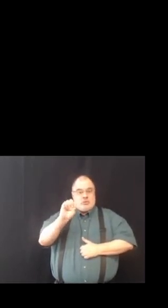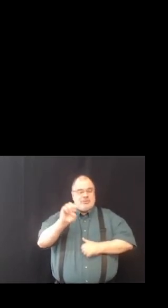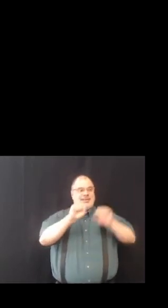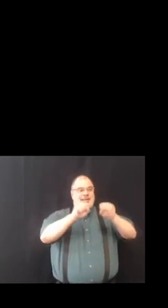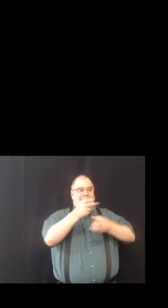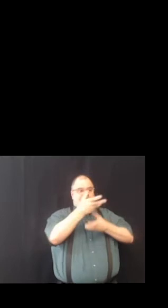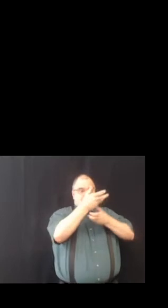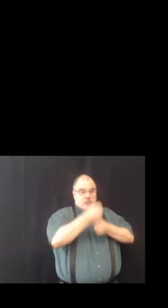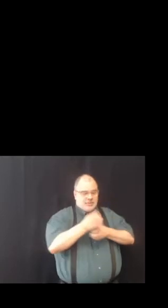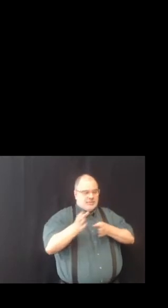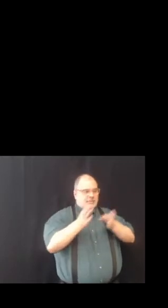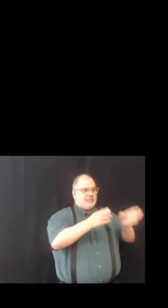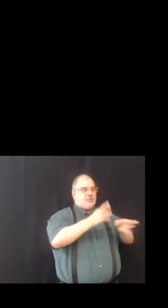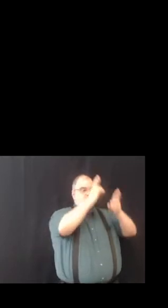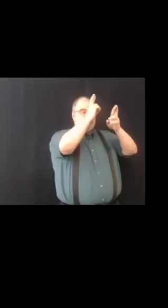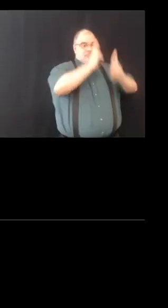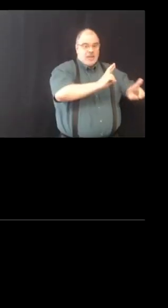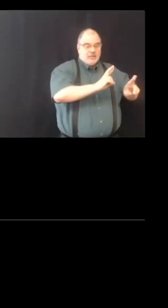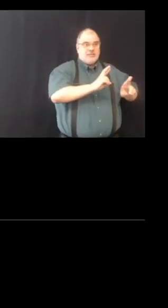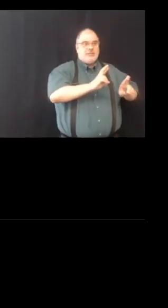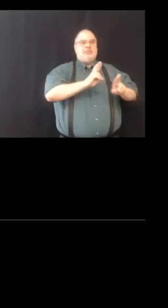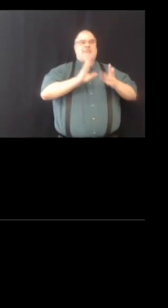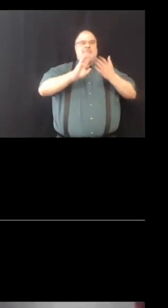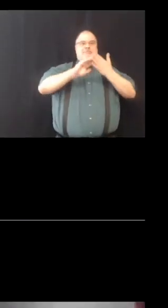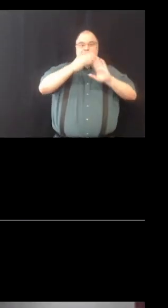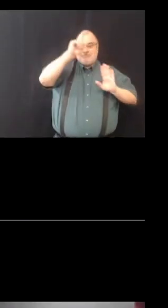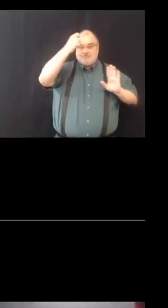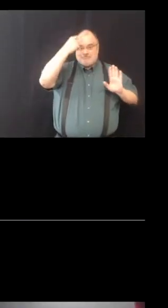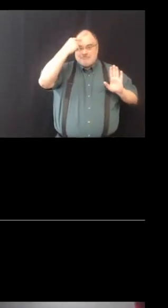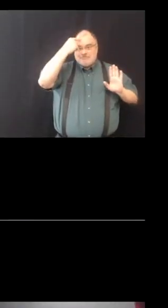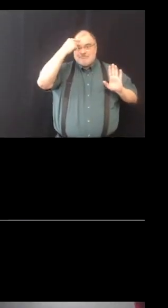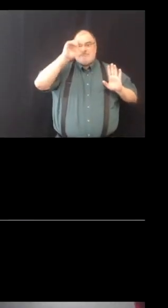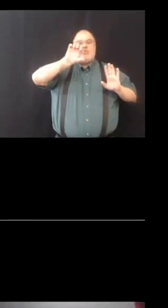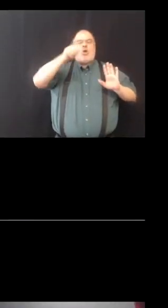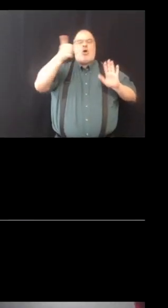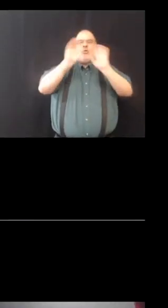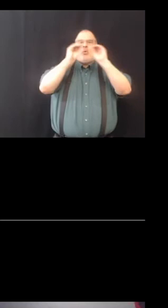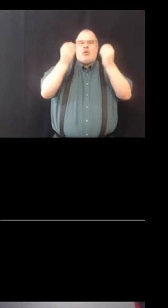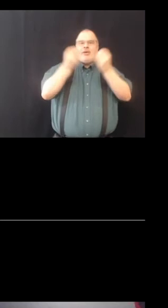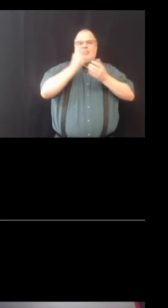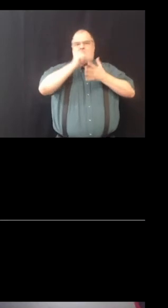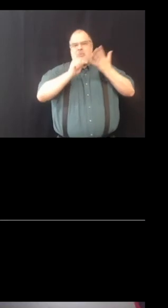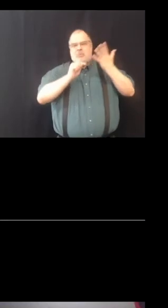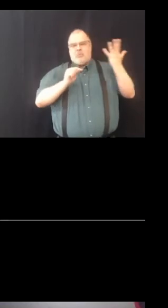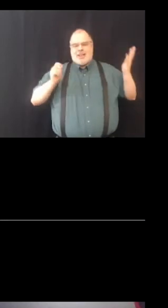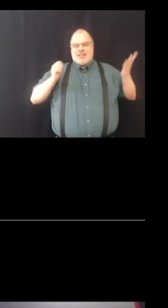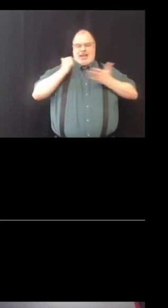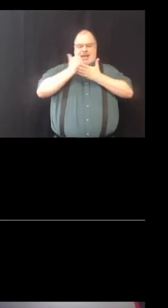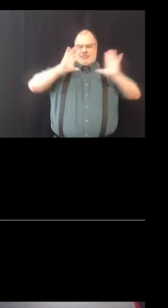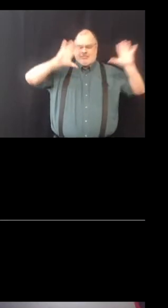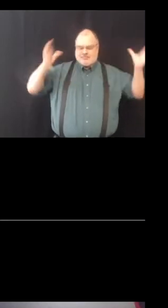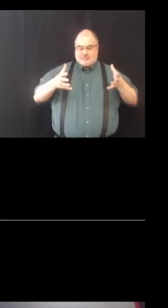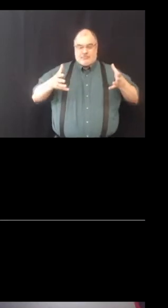Respect, the City of Tallahassee, and many other organizations that help to put this together. I especially want to give a big